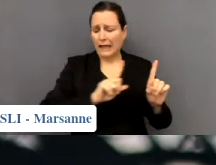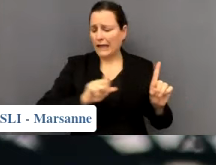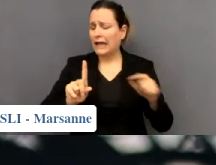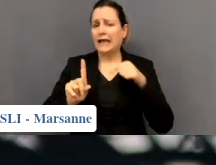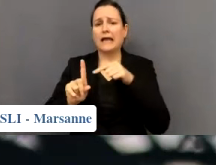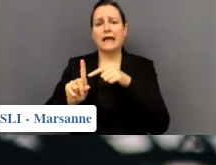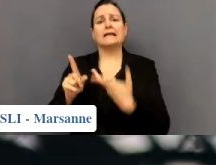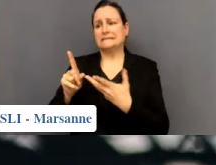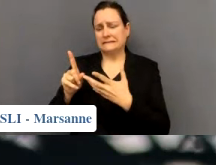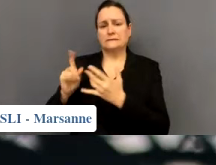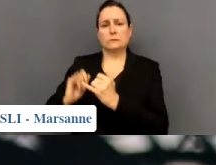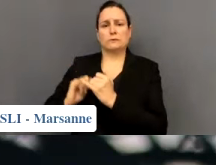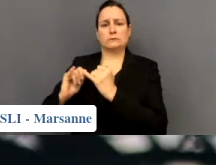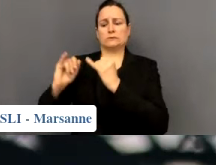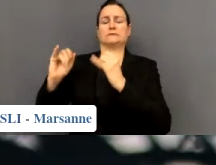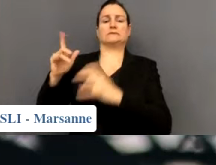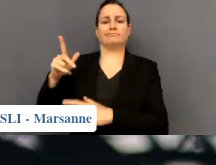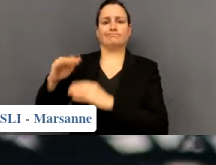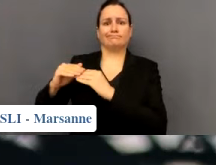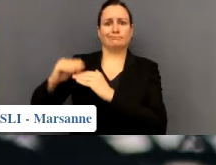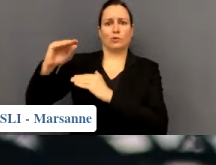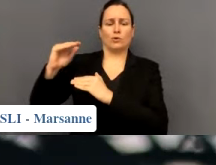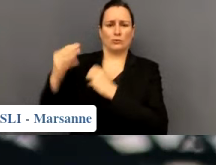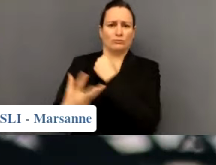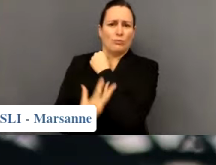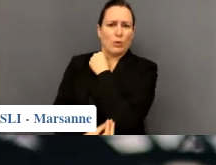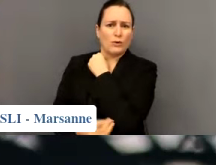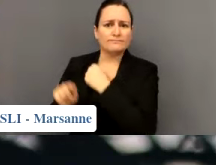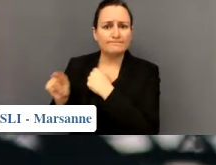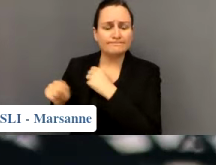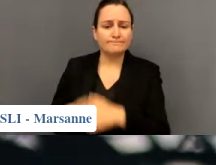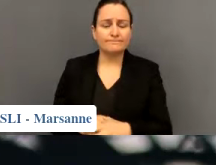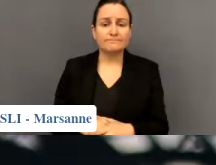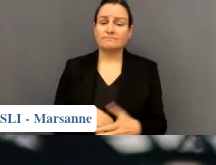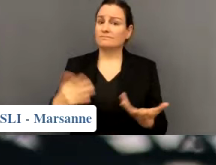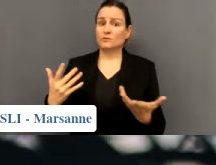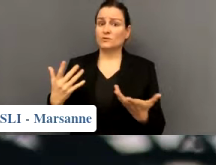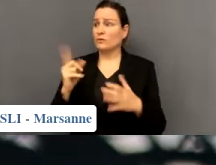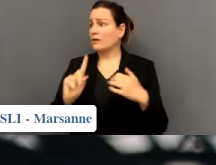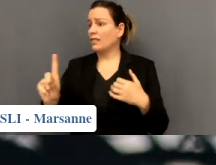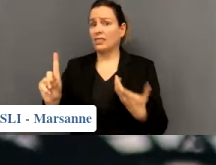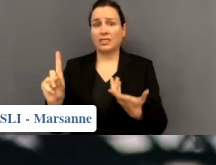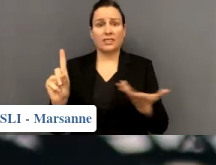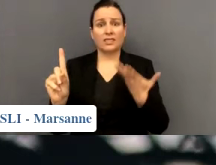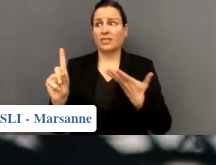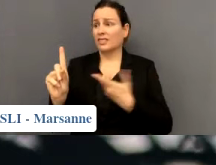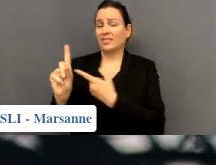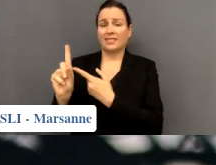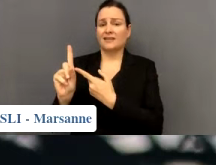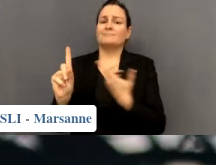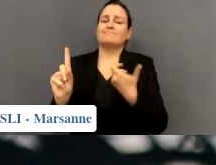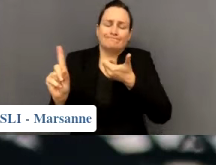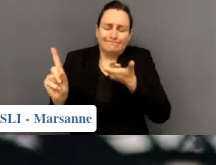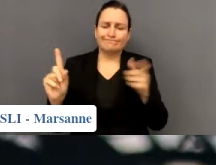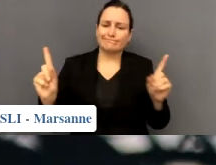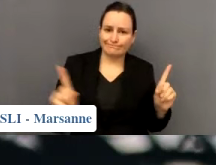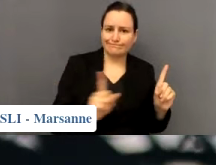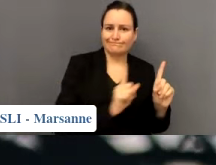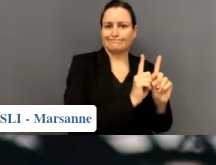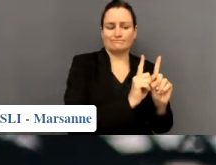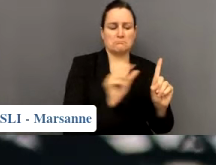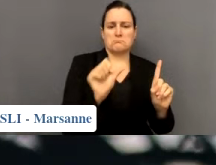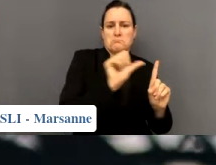poverty. And that where financial safety nets do not exist, there are fewer options to leave violence. Today, I'm going